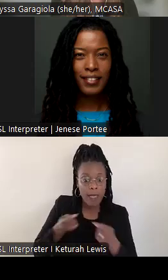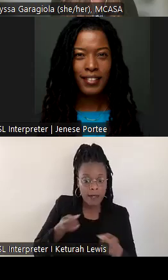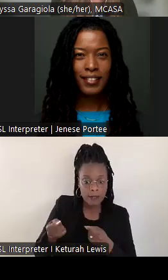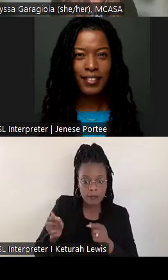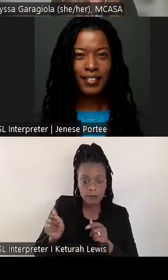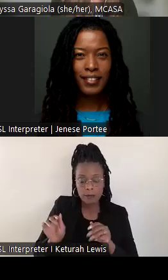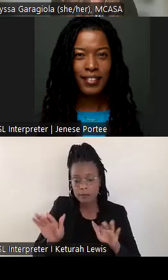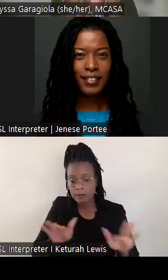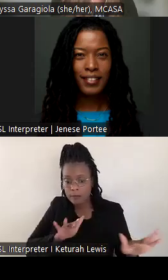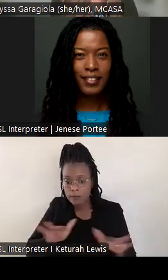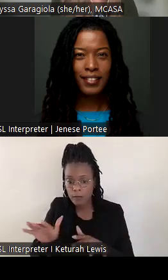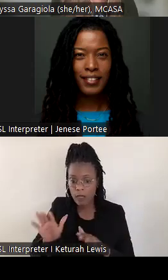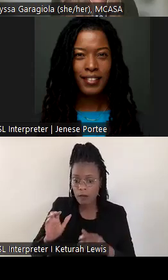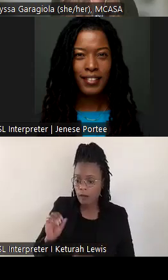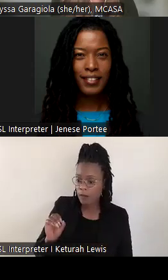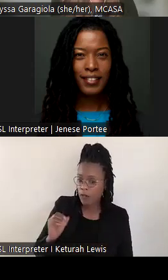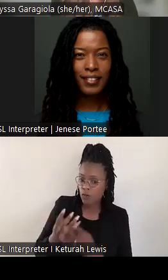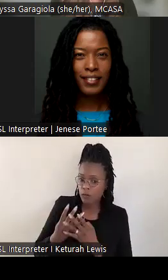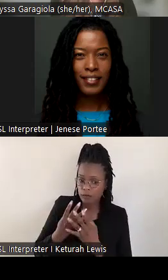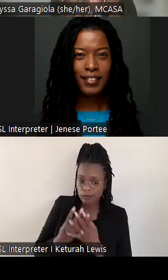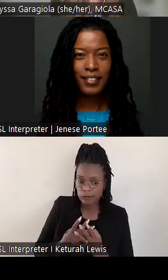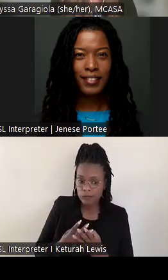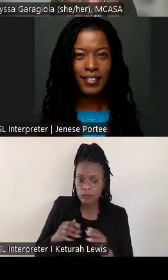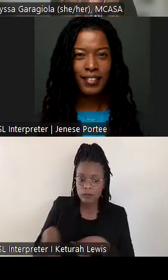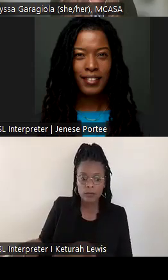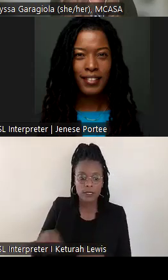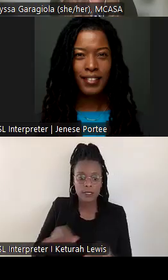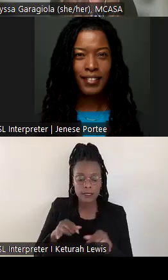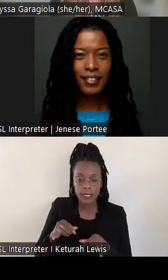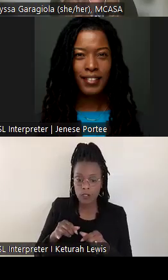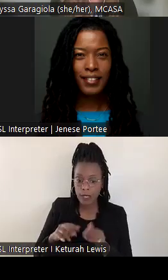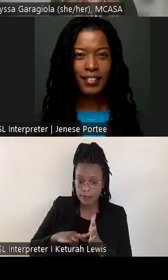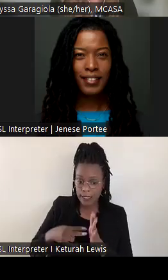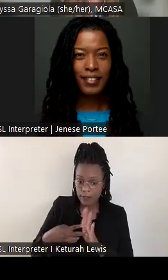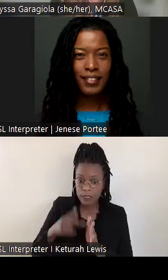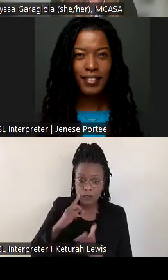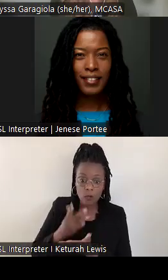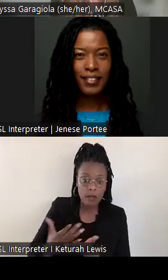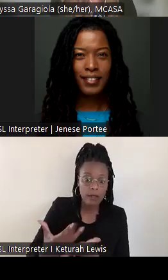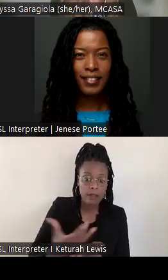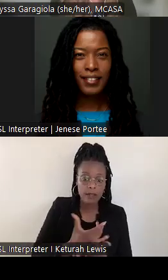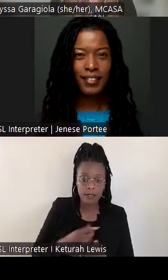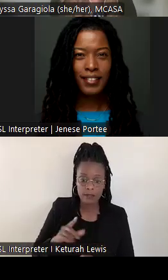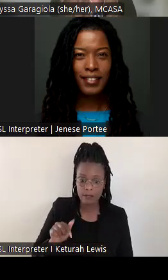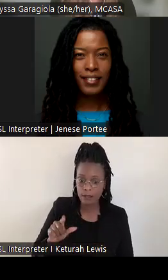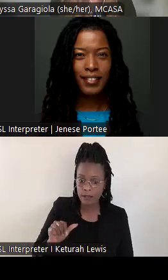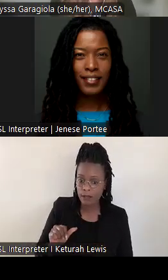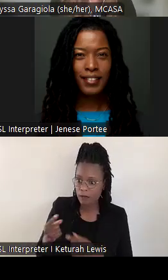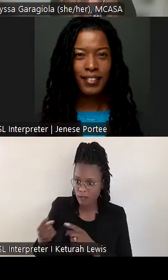facilities, to standardize the definitions used for collecting data on the incidences of prison rape,